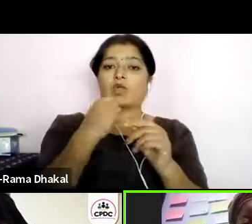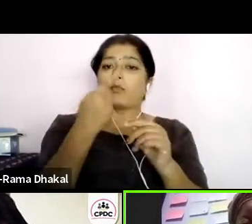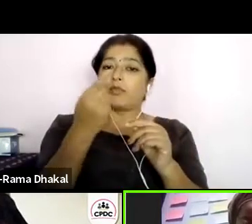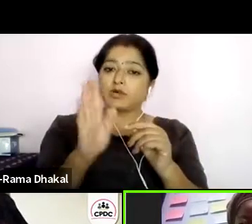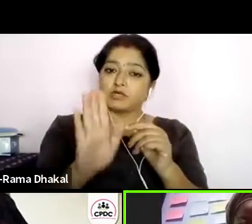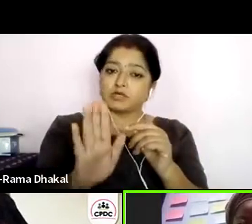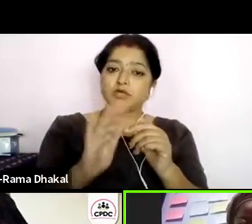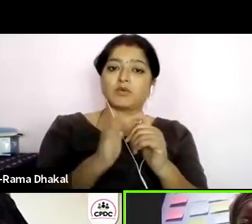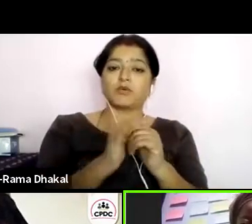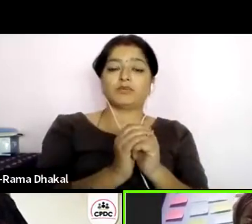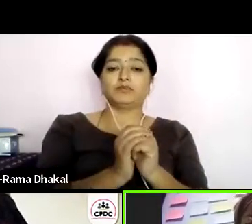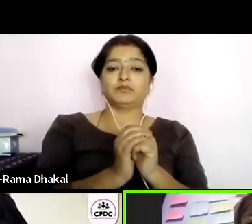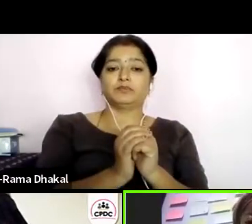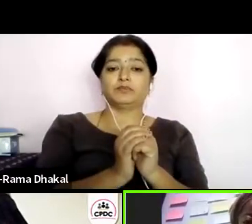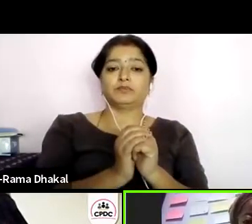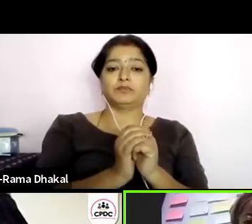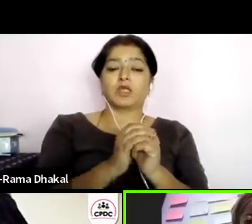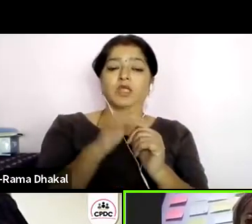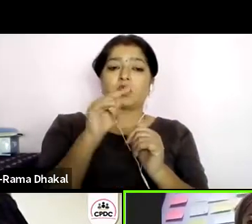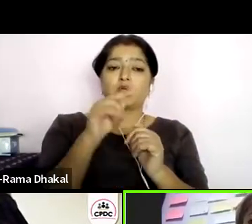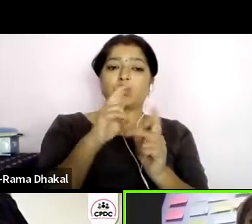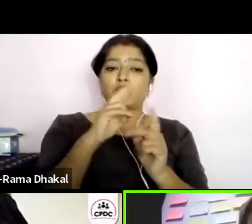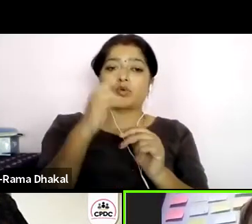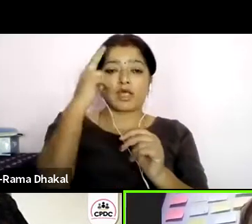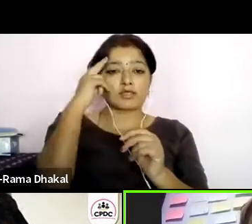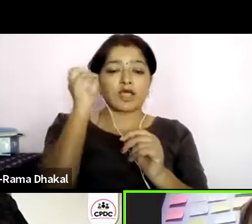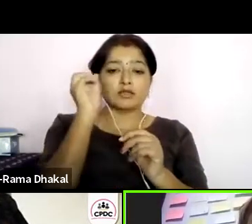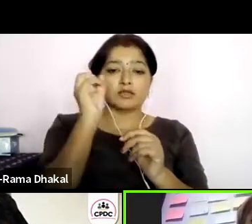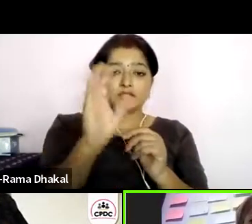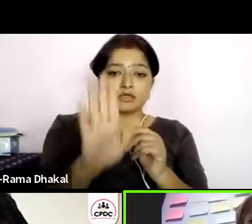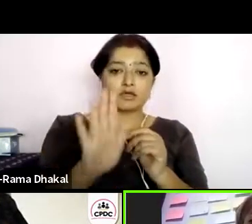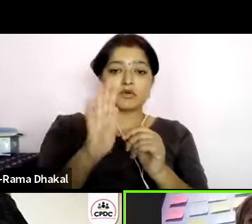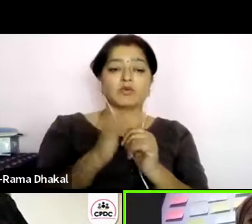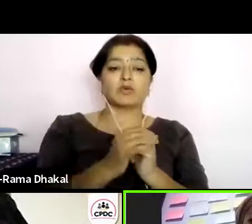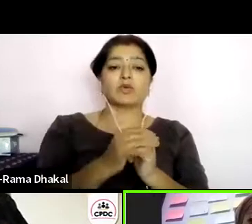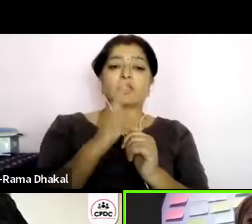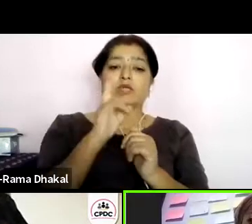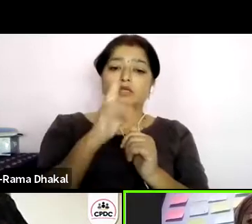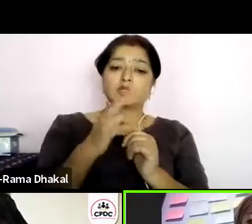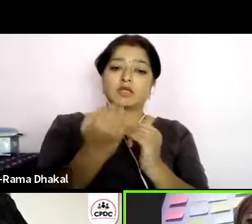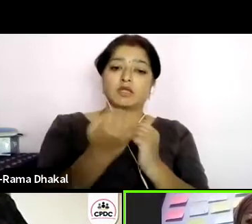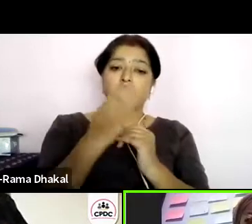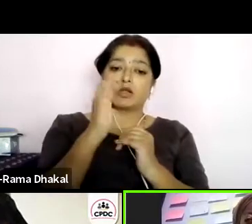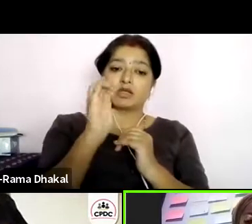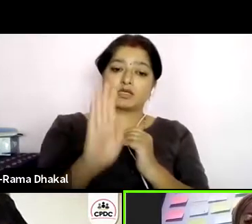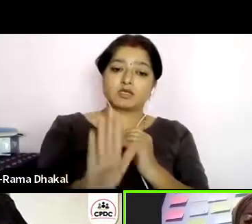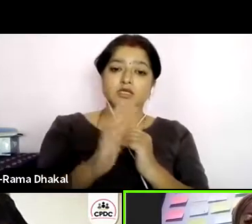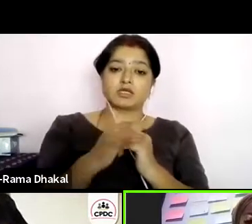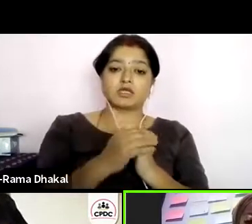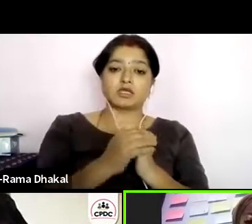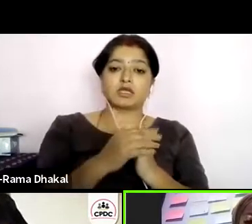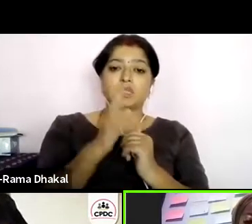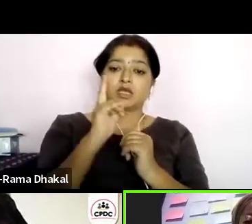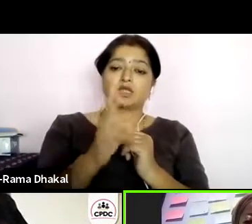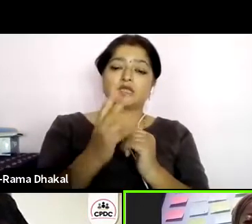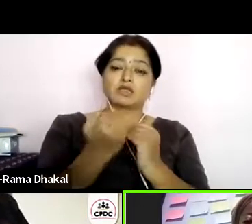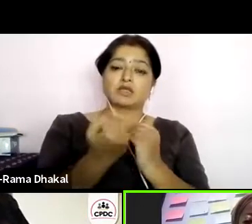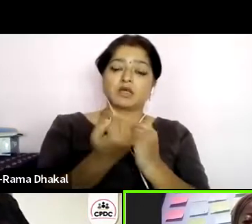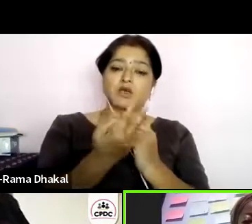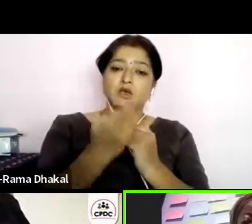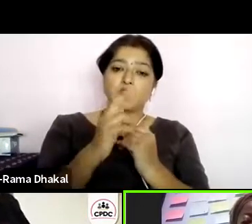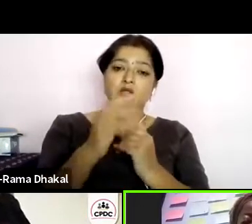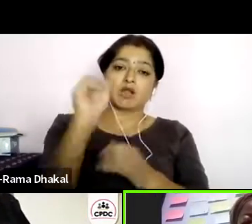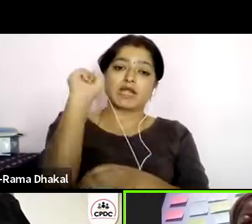the regional or the national level, it's important that the local governments